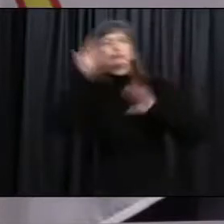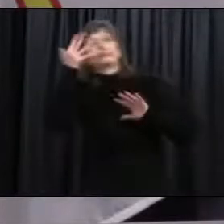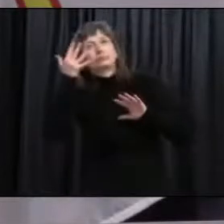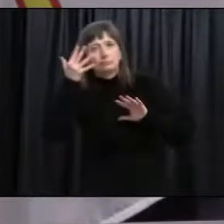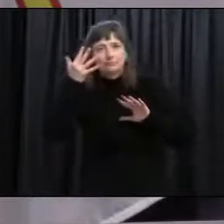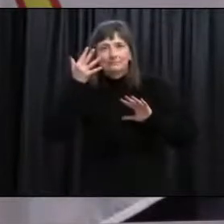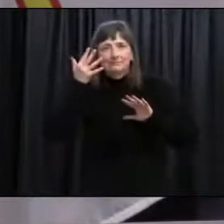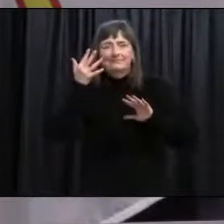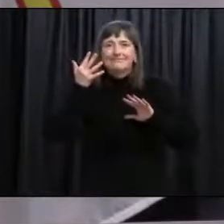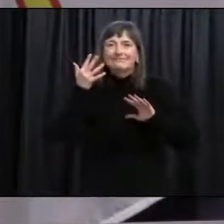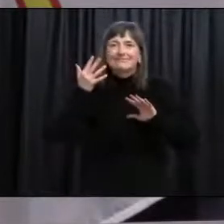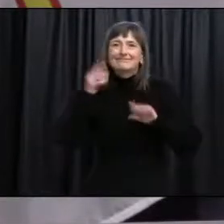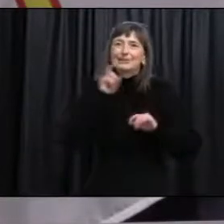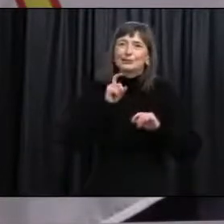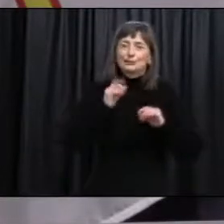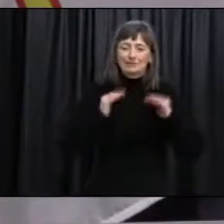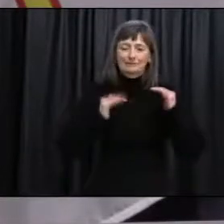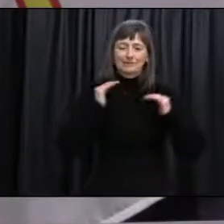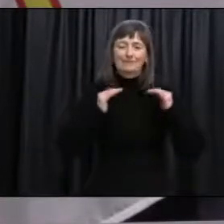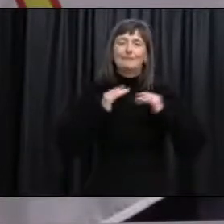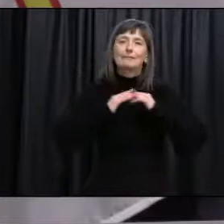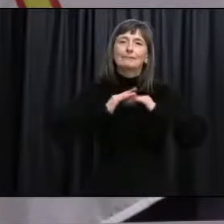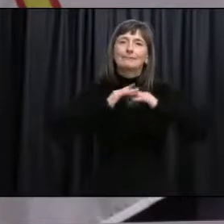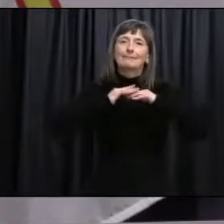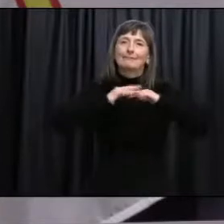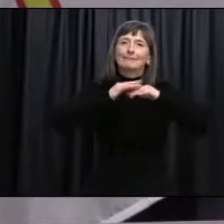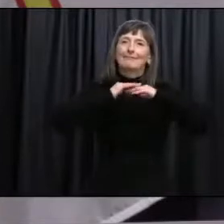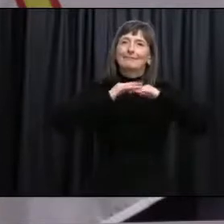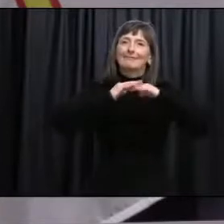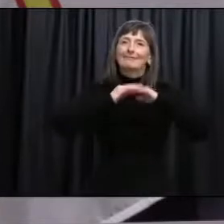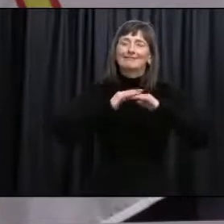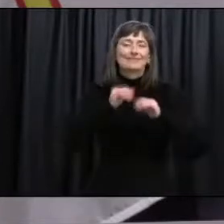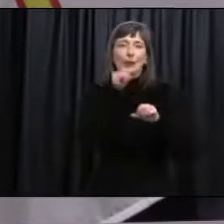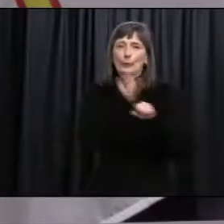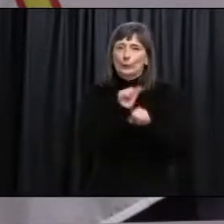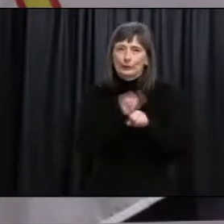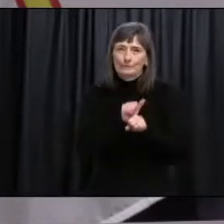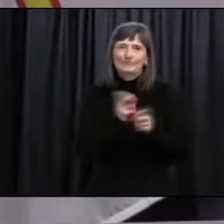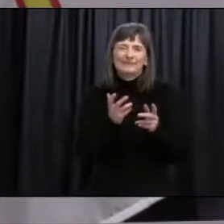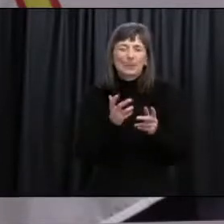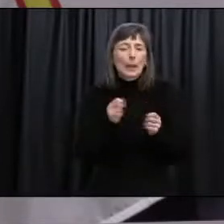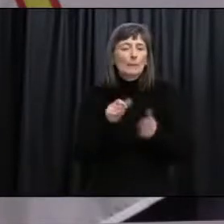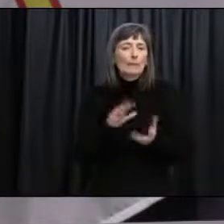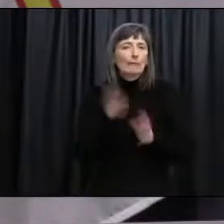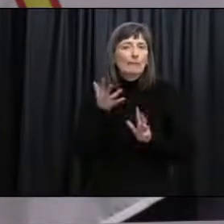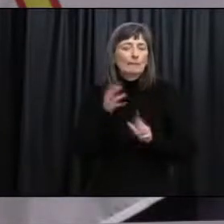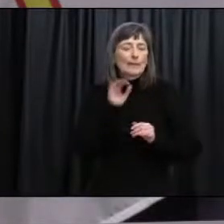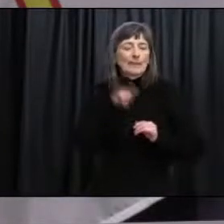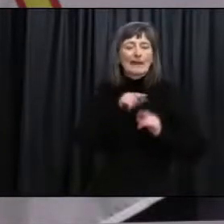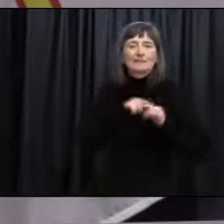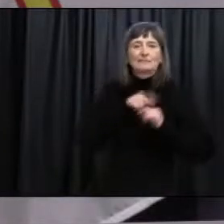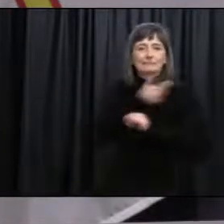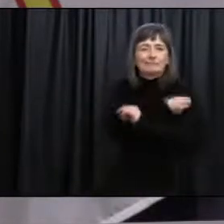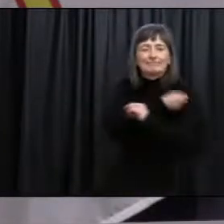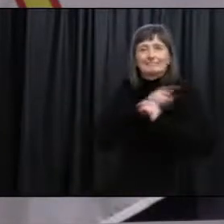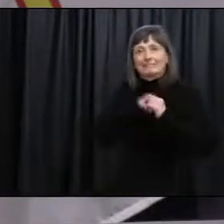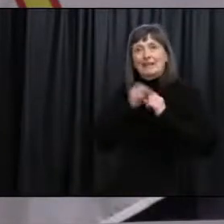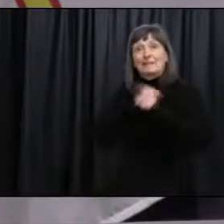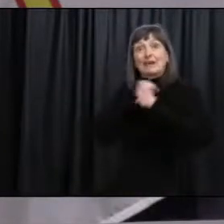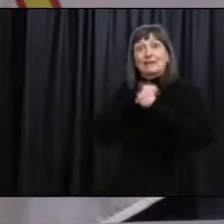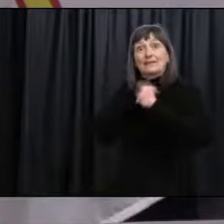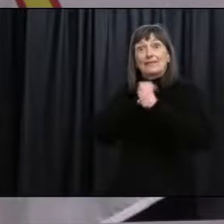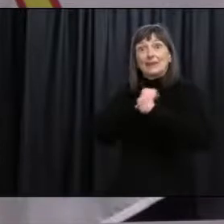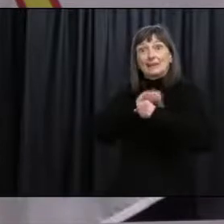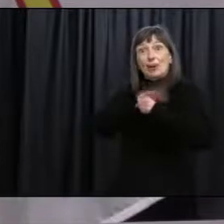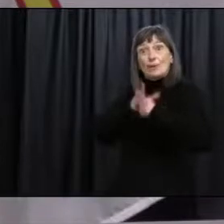they work together to make sure that our blood stays the way it should, right? But it's just been thrown out of whack by these antibodies, essentially.